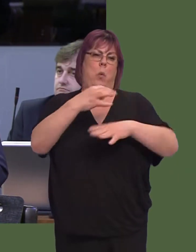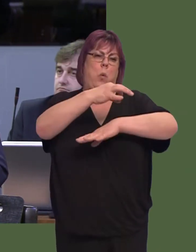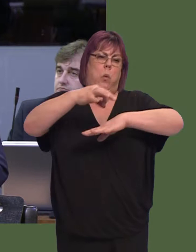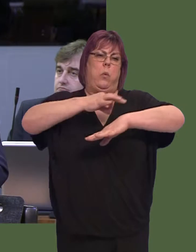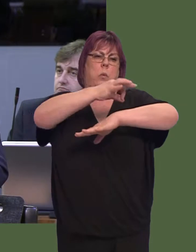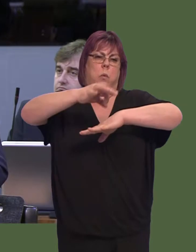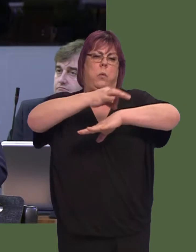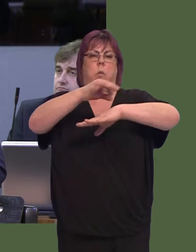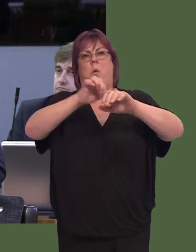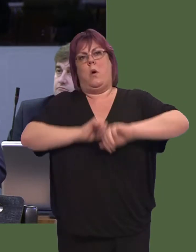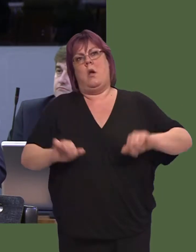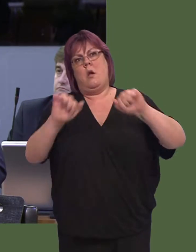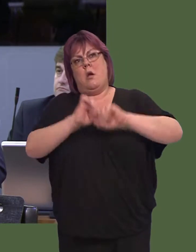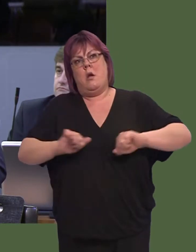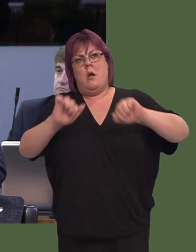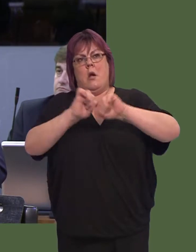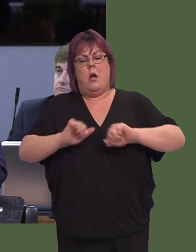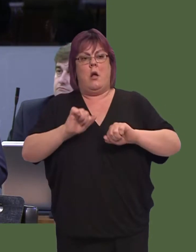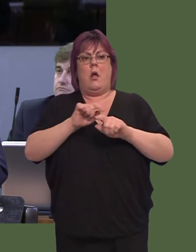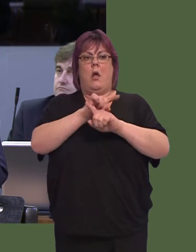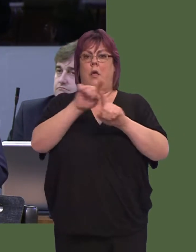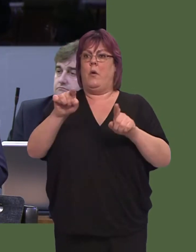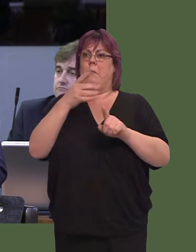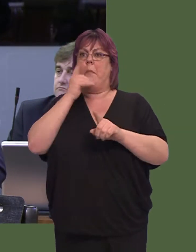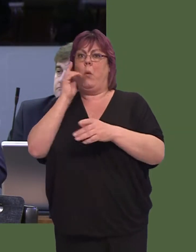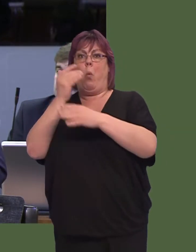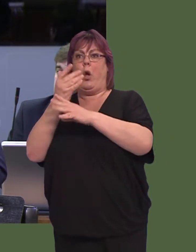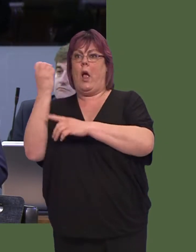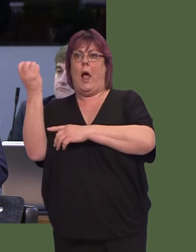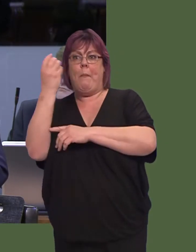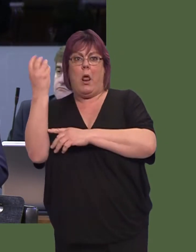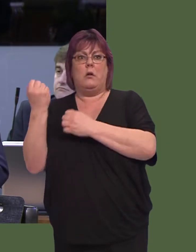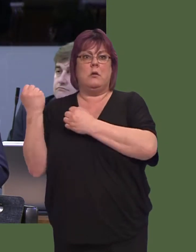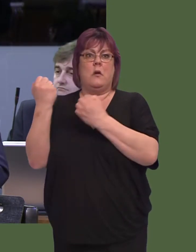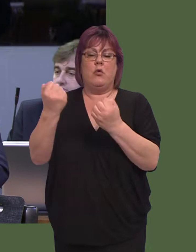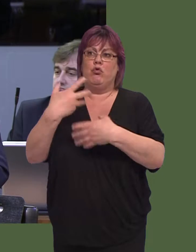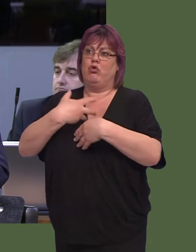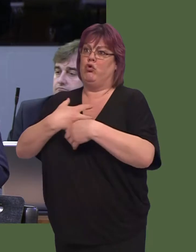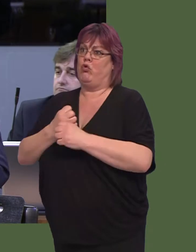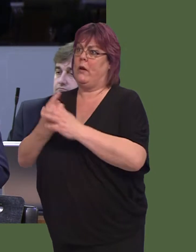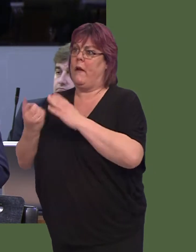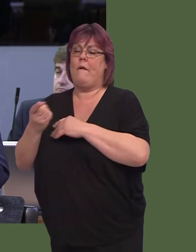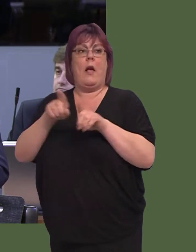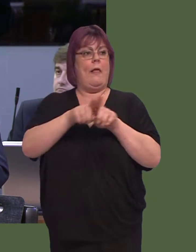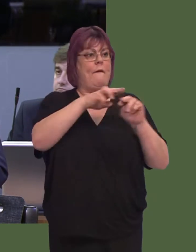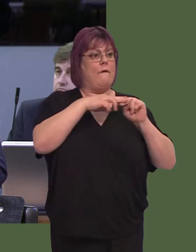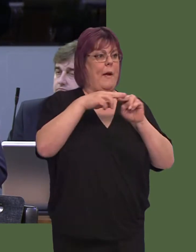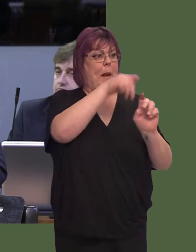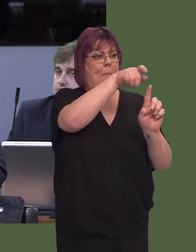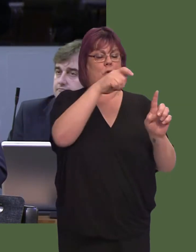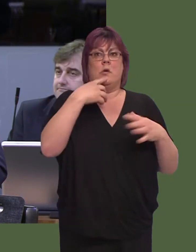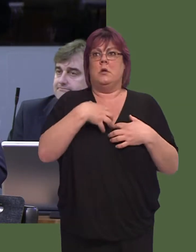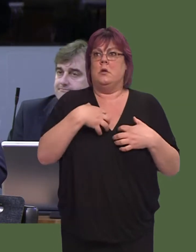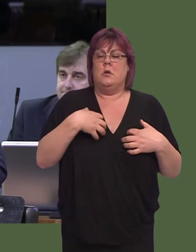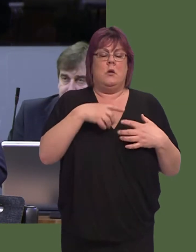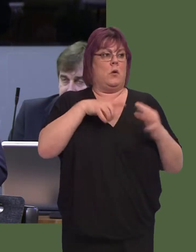extreme waits that are hugely distressing to the paramedics, the teams who manage the ambulance service, and importantly the patients and families who have called for the